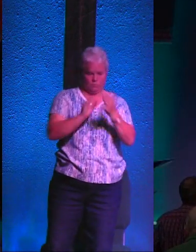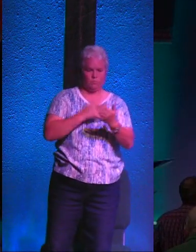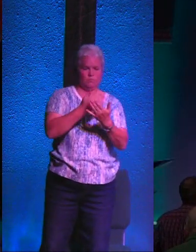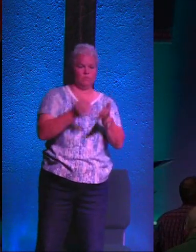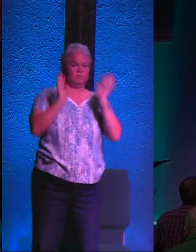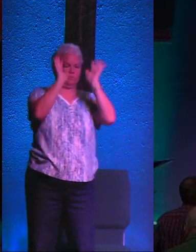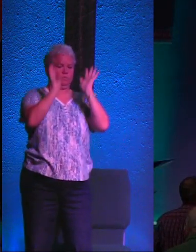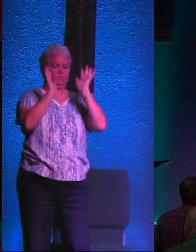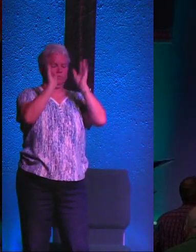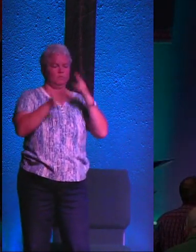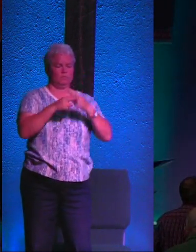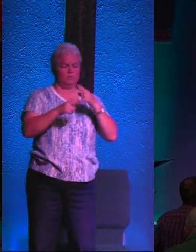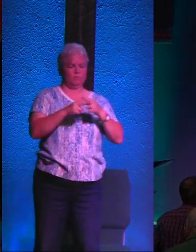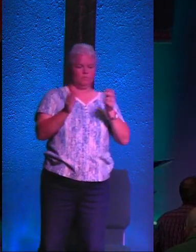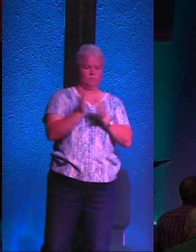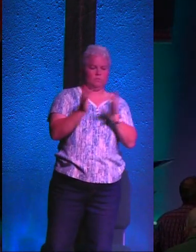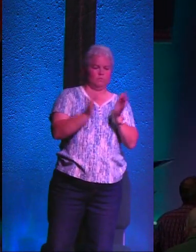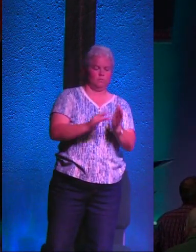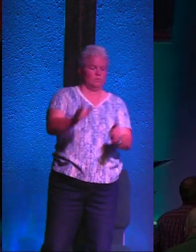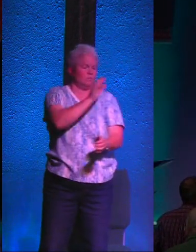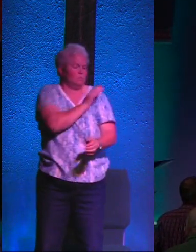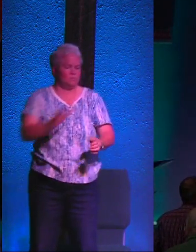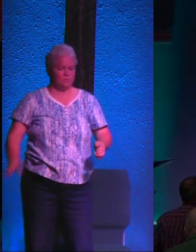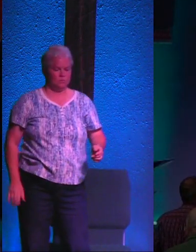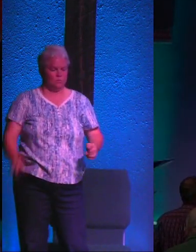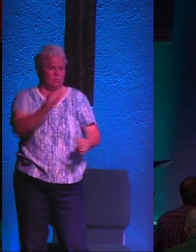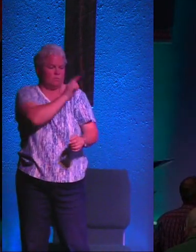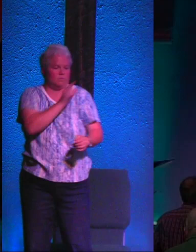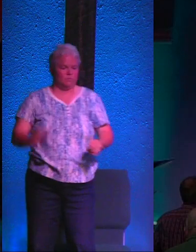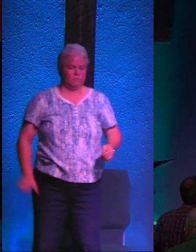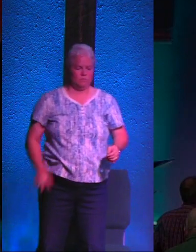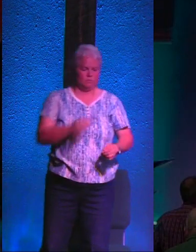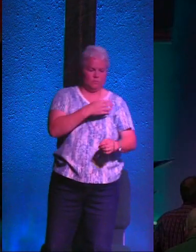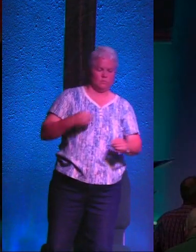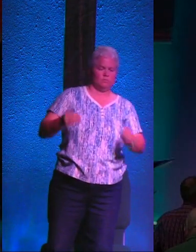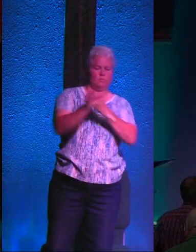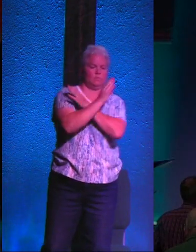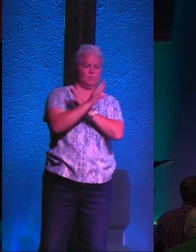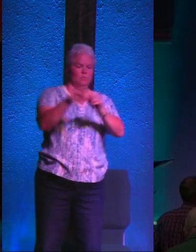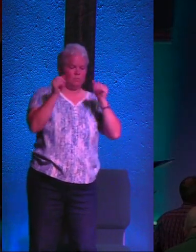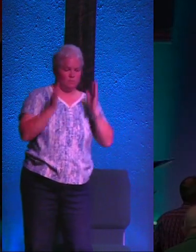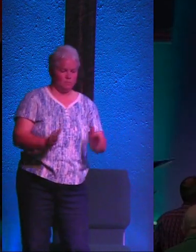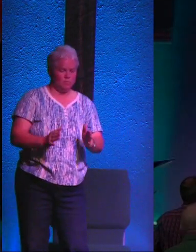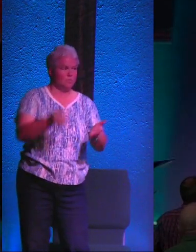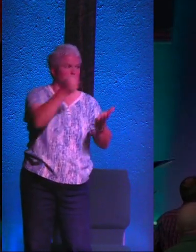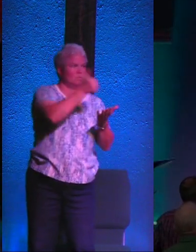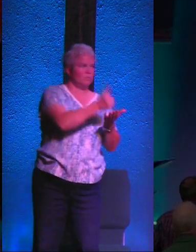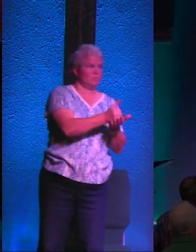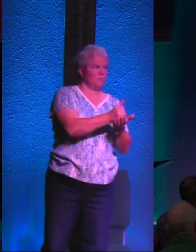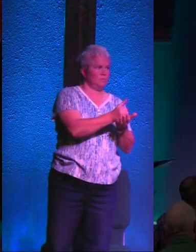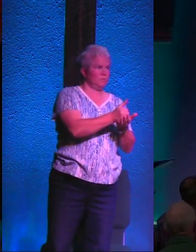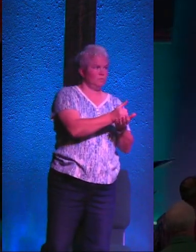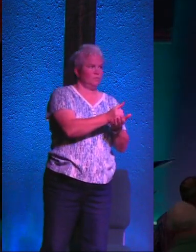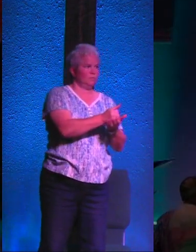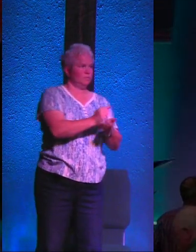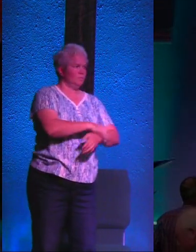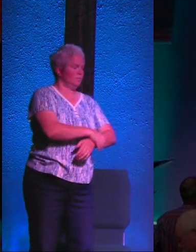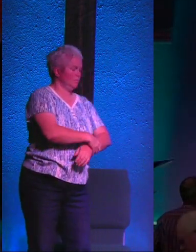of this in the mighty name of Jesus Christ, our Lord and Savior. And everyone said, Amen.